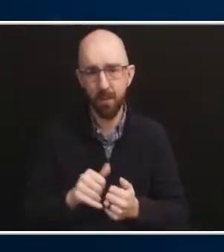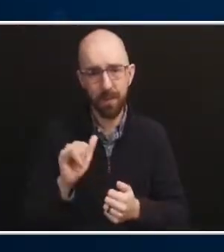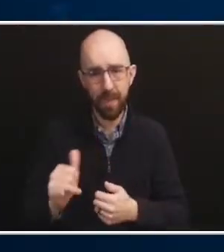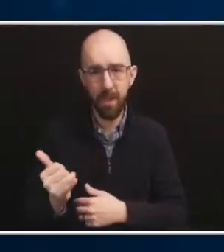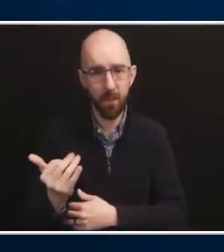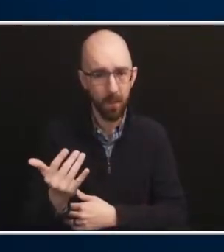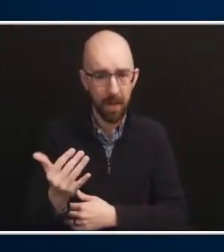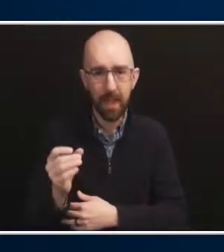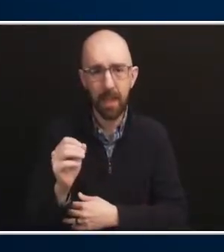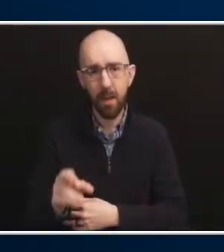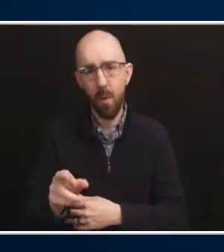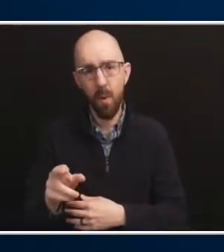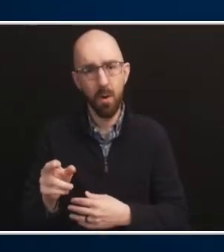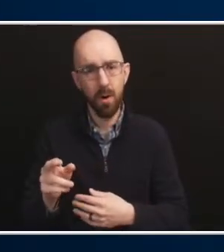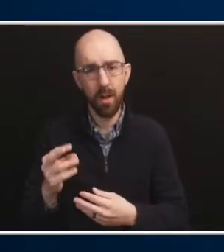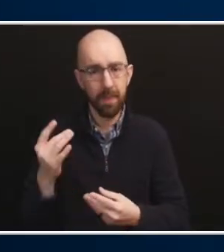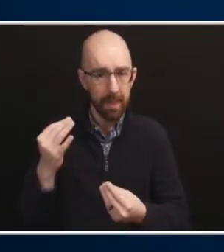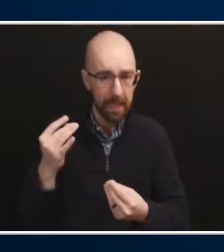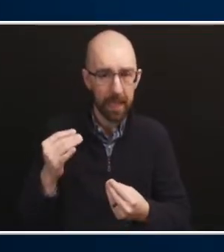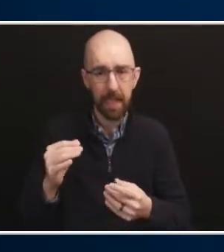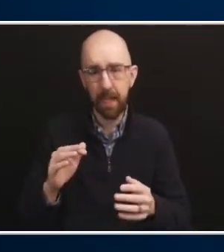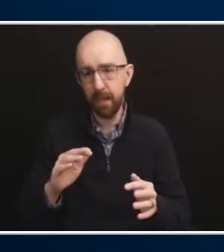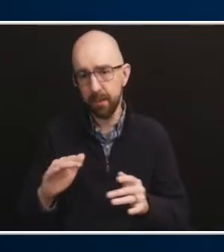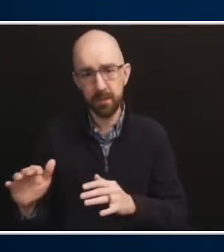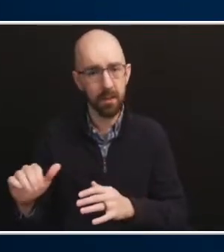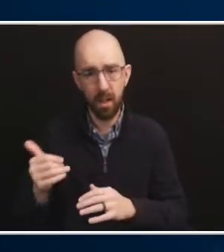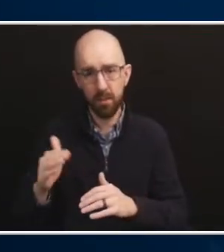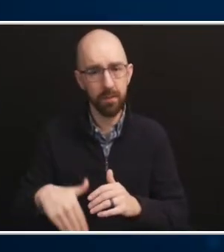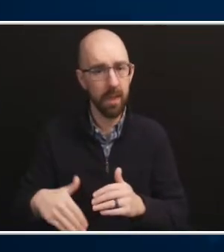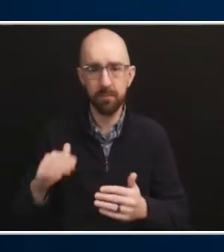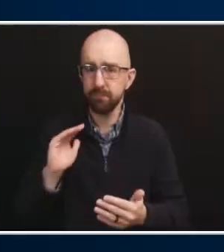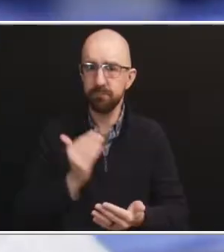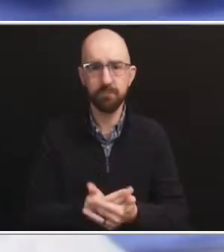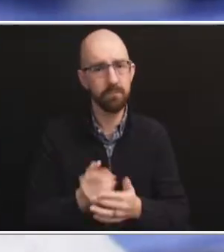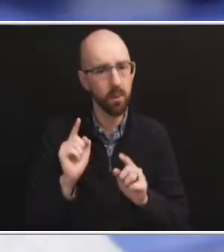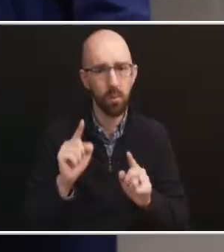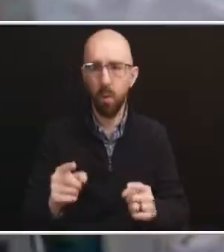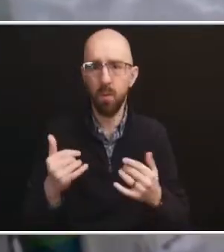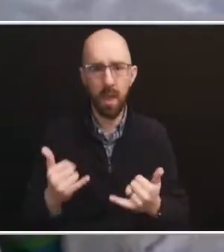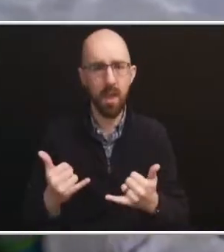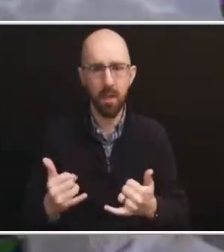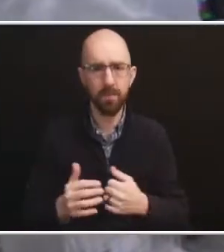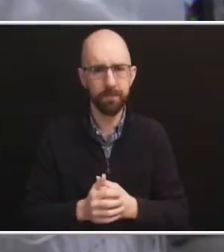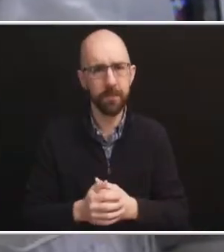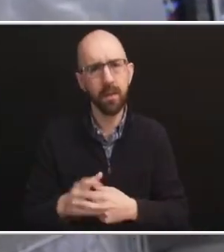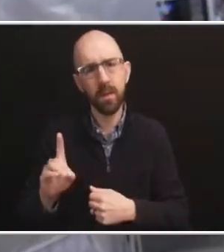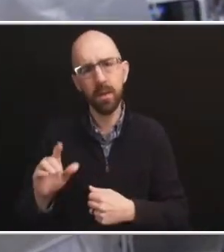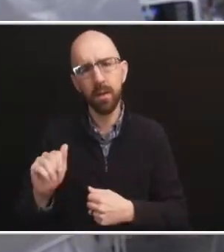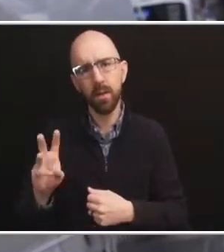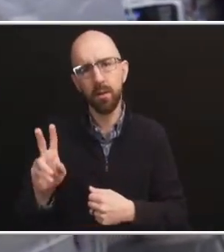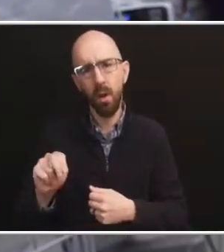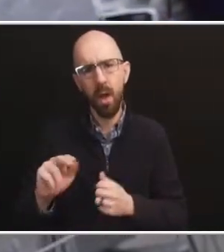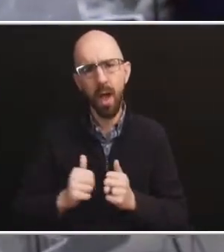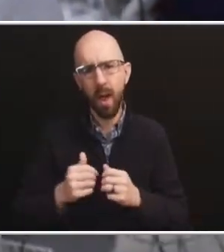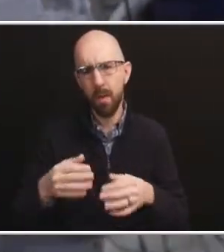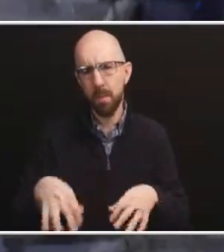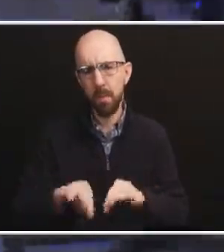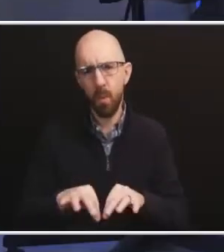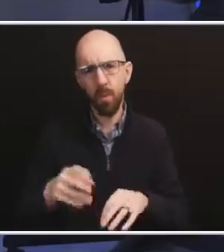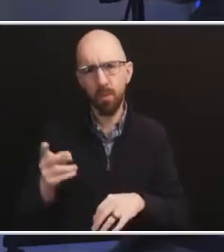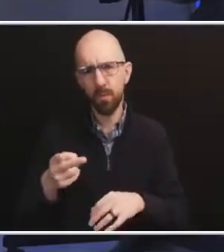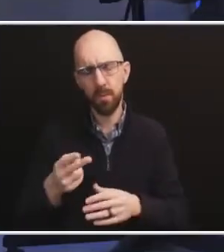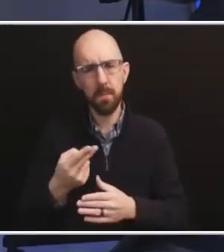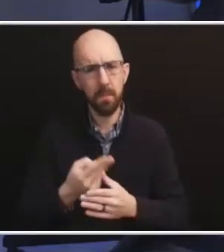thinking anything other than we need to get here now. So. Don, how important was it that you were both able to be